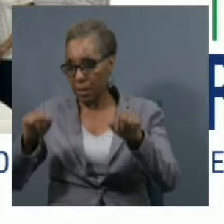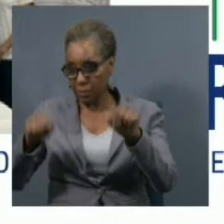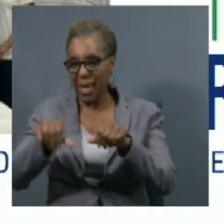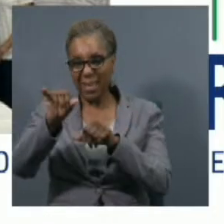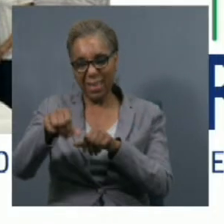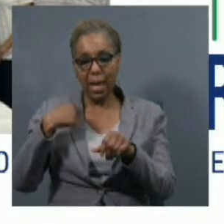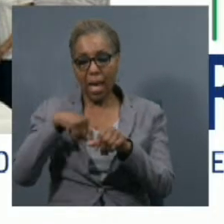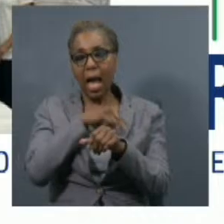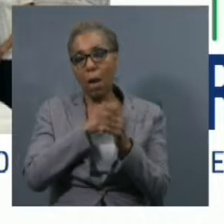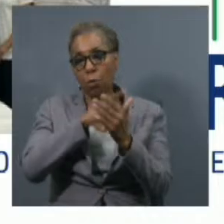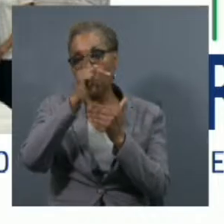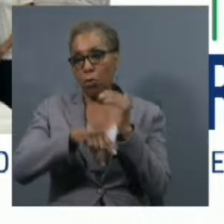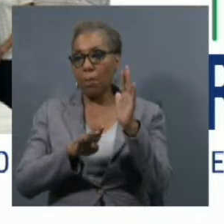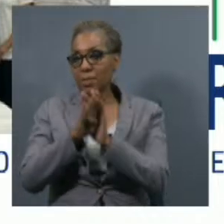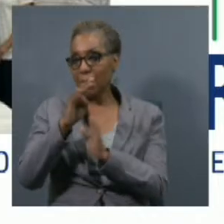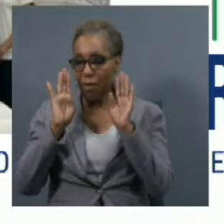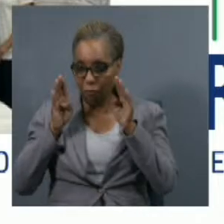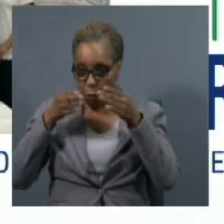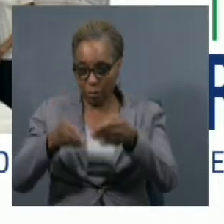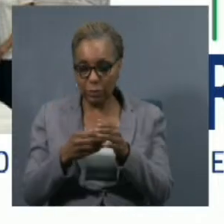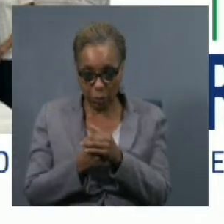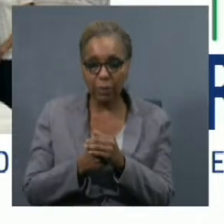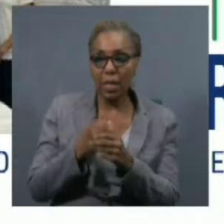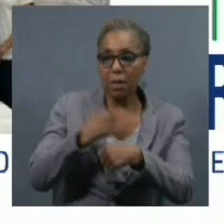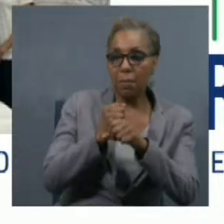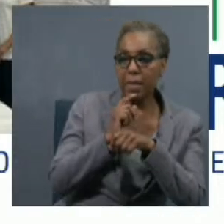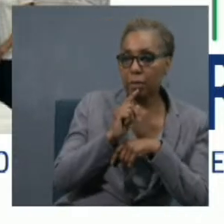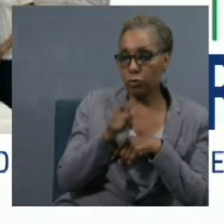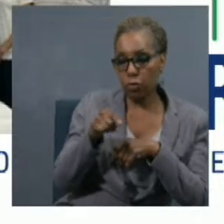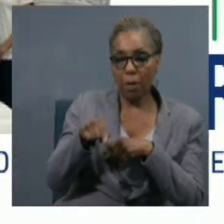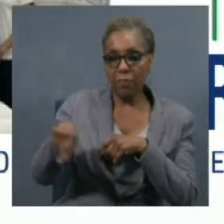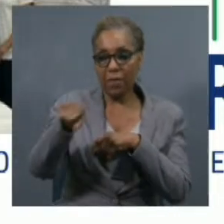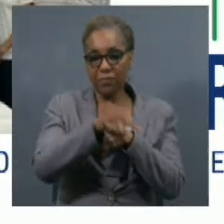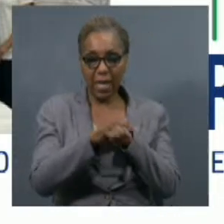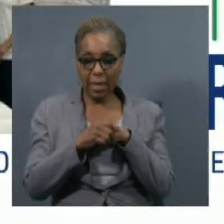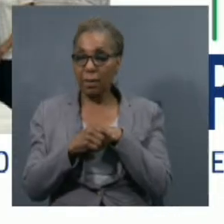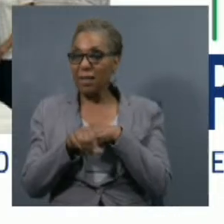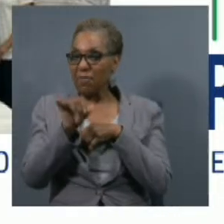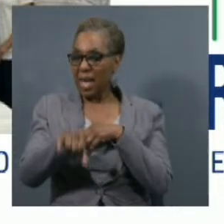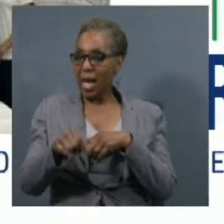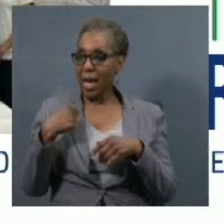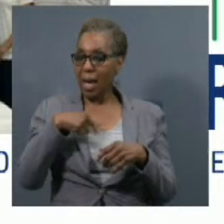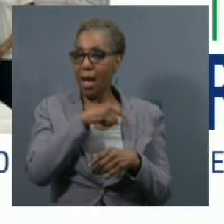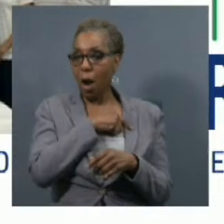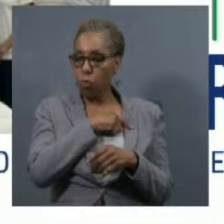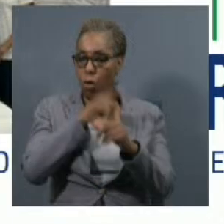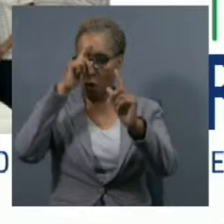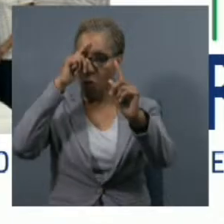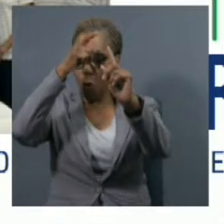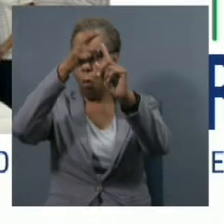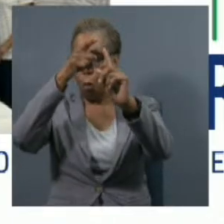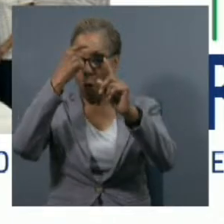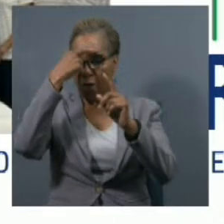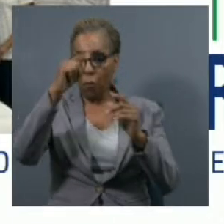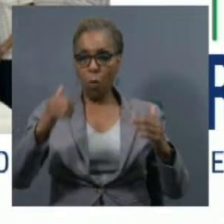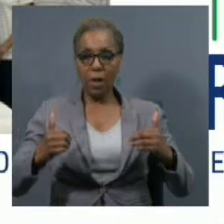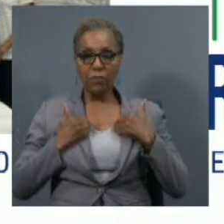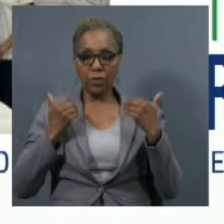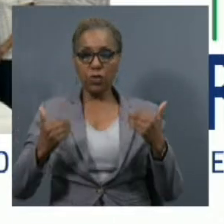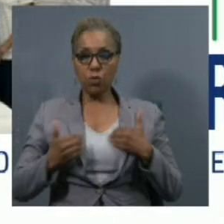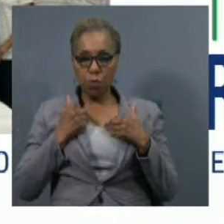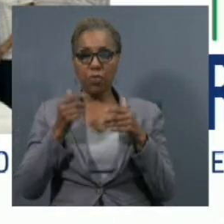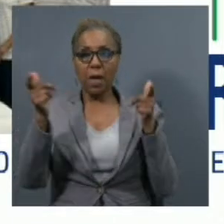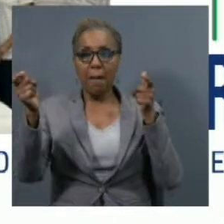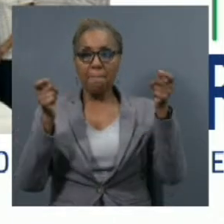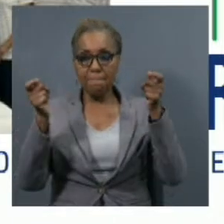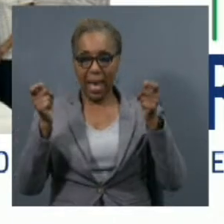our program development is basically focused on, is making sure that it's one of our goals of the Youth Master Plan, but